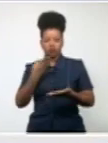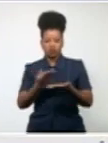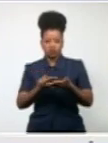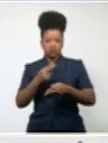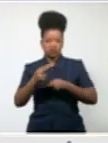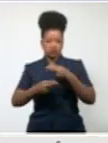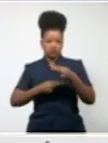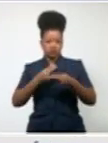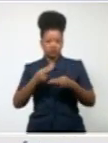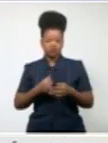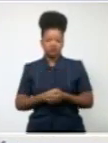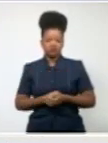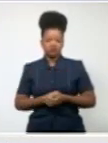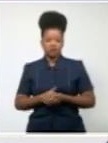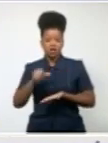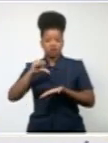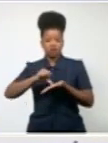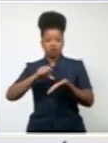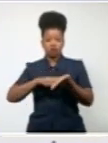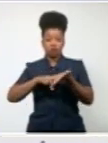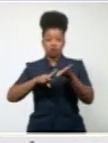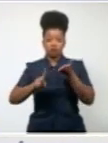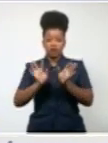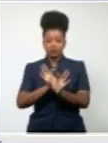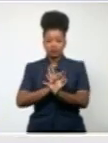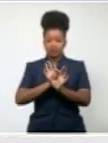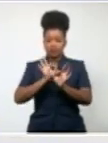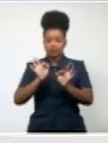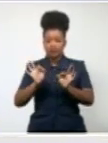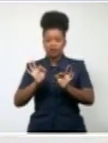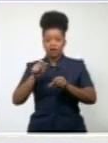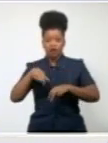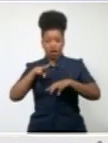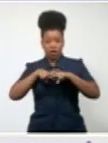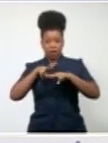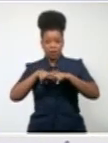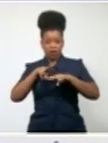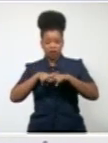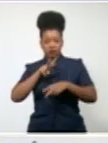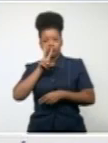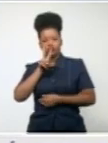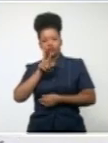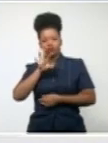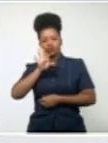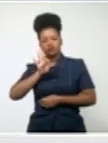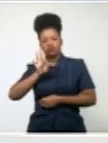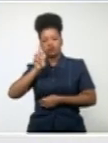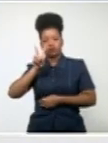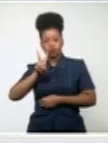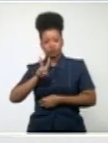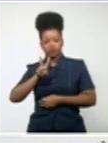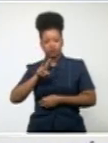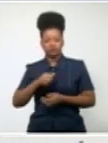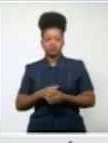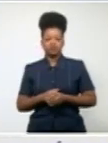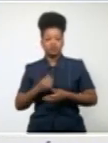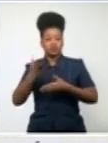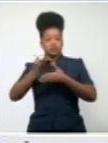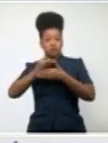In the Provincial Center in Havana, 282. In Santiago de